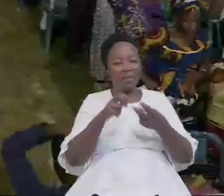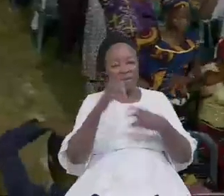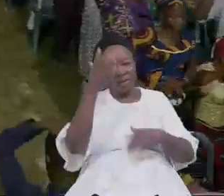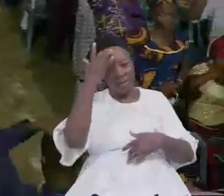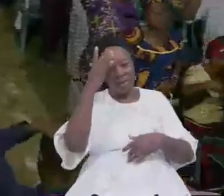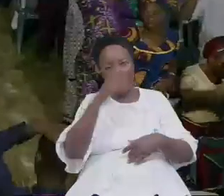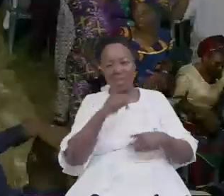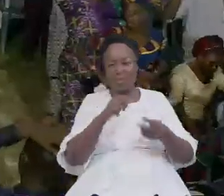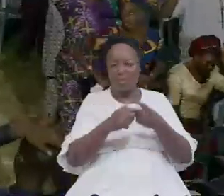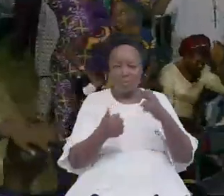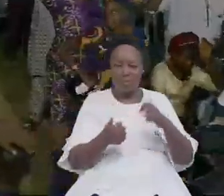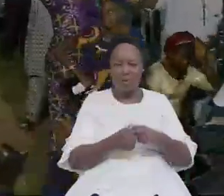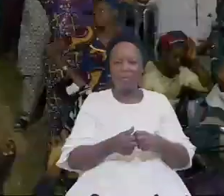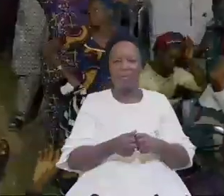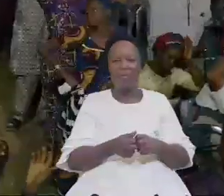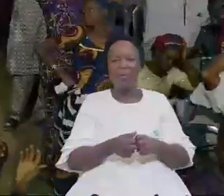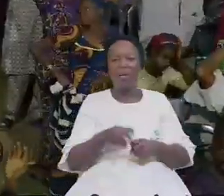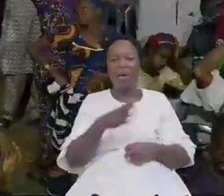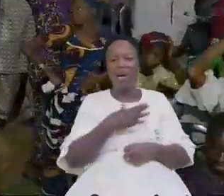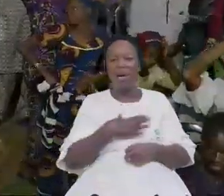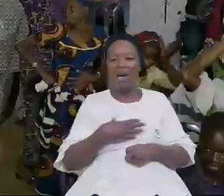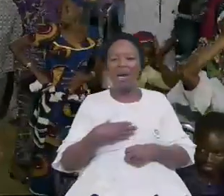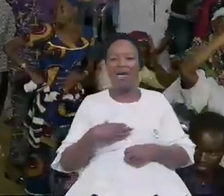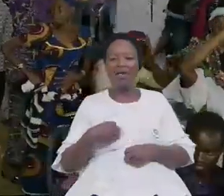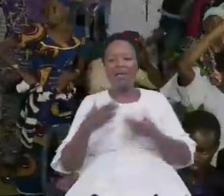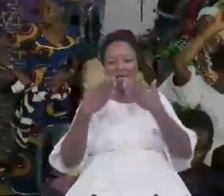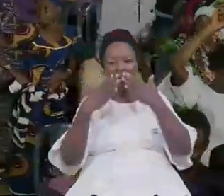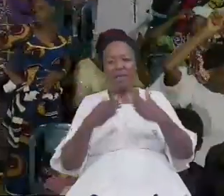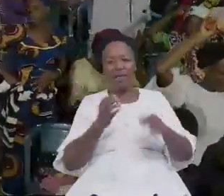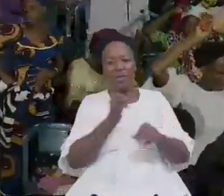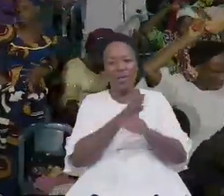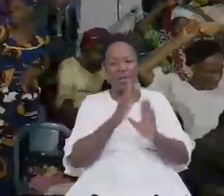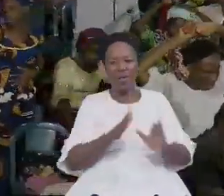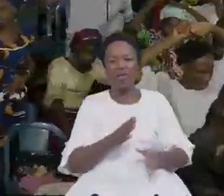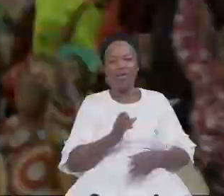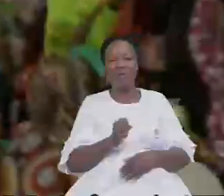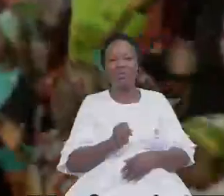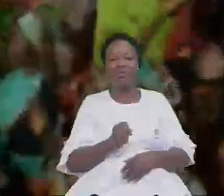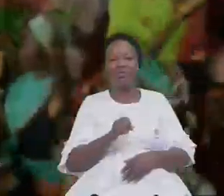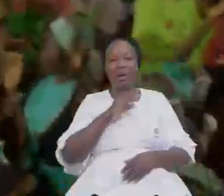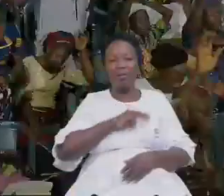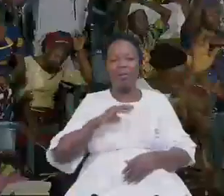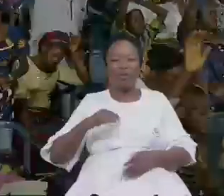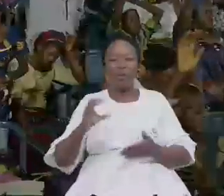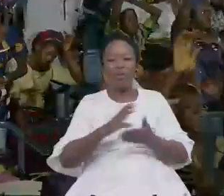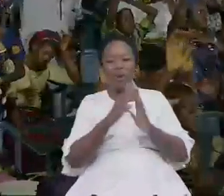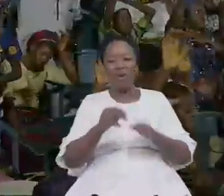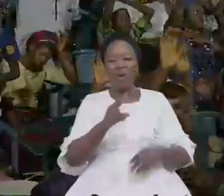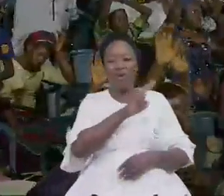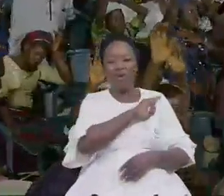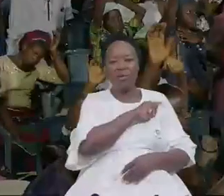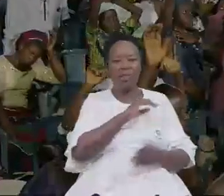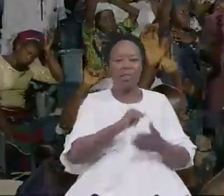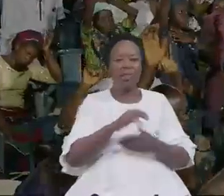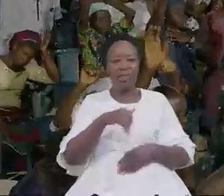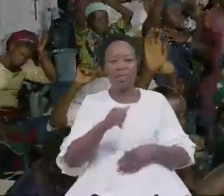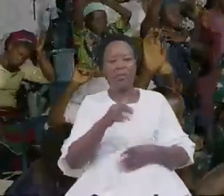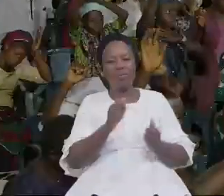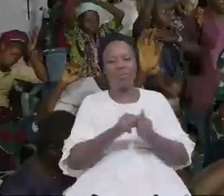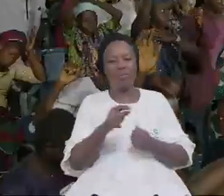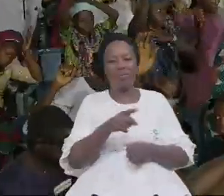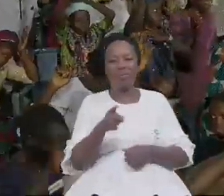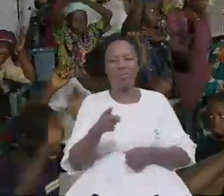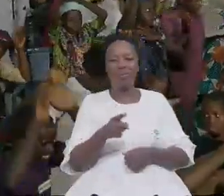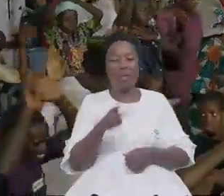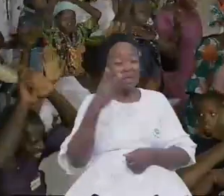challenge. And thank you, counselors, members of the choir, ushers, that you are staying with them. See those